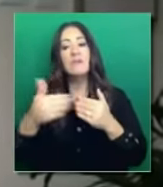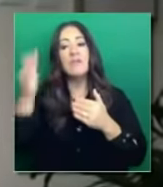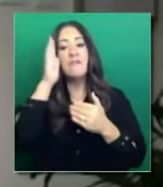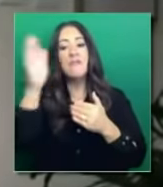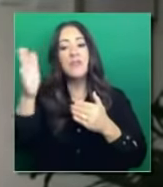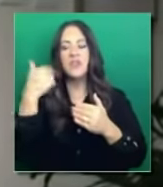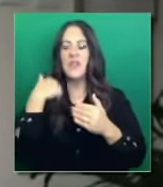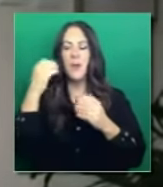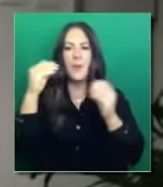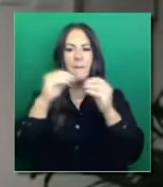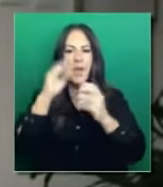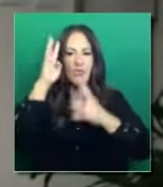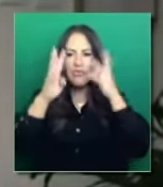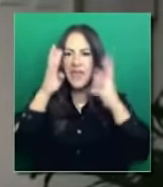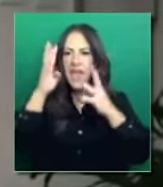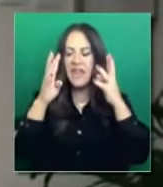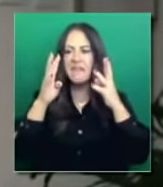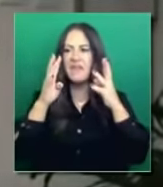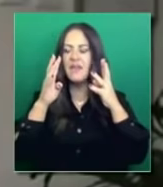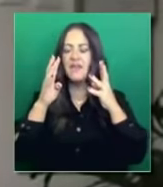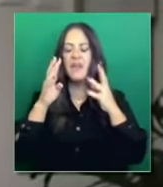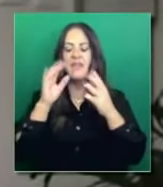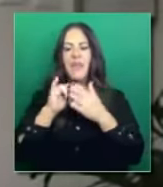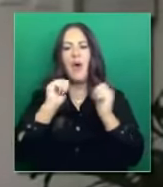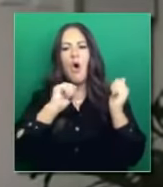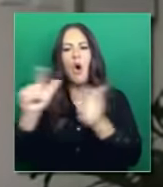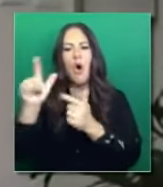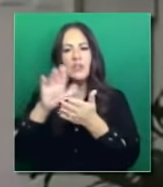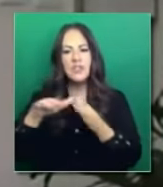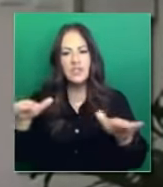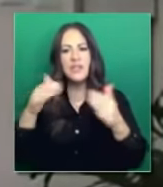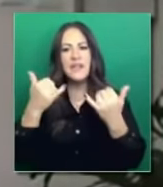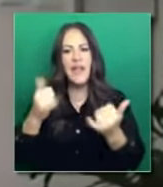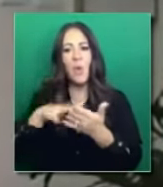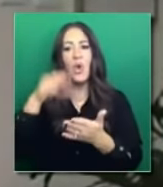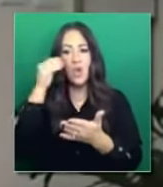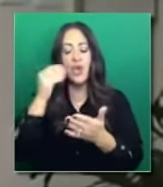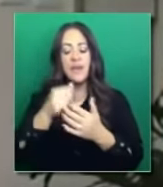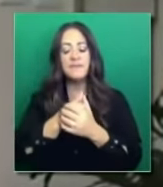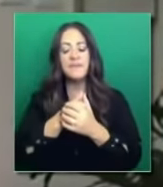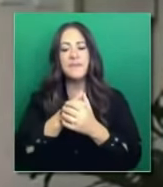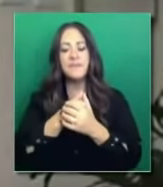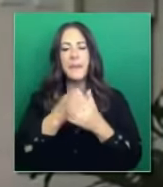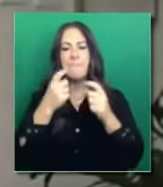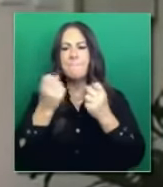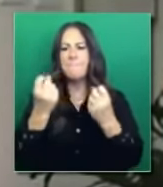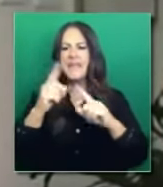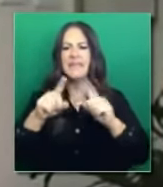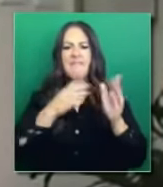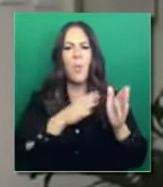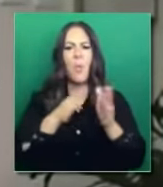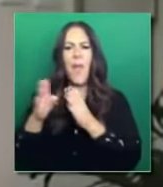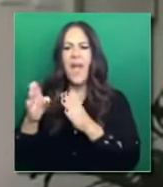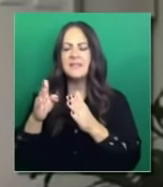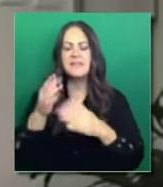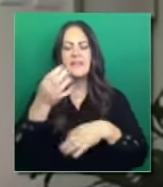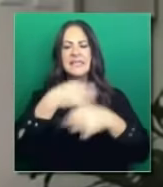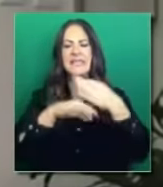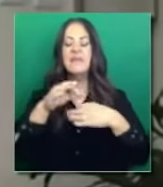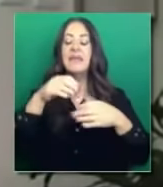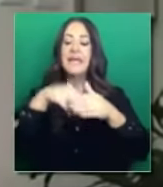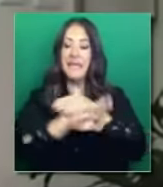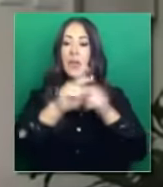a way that all children are learning. Those who learn best in person,